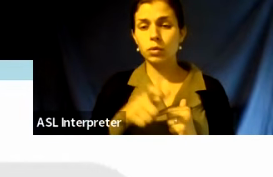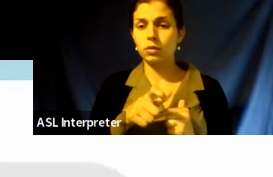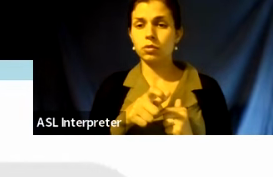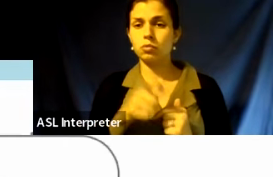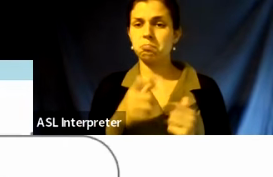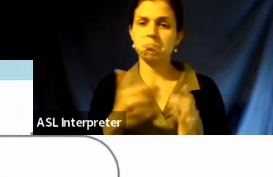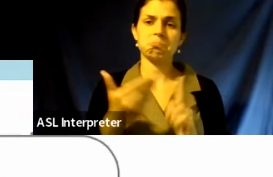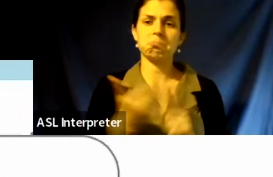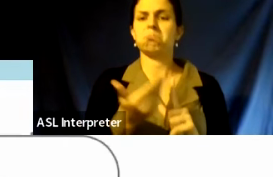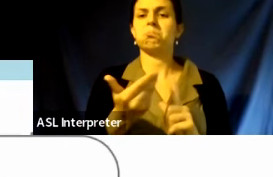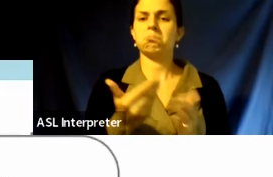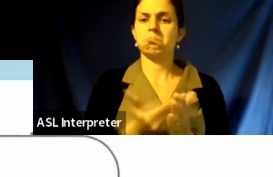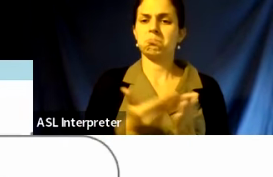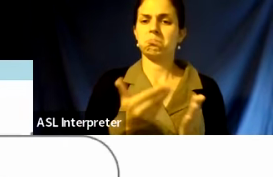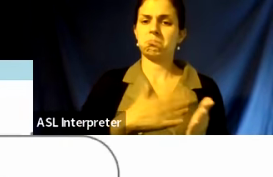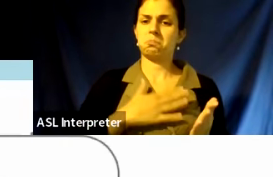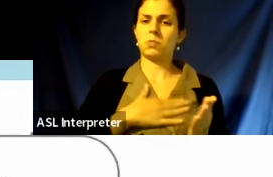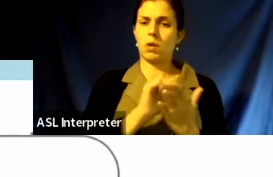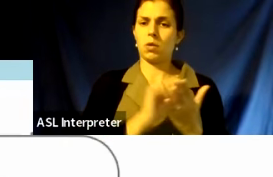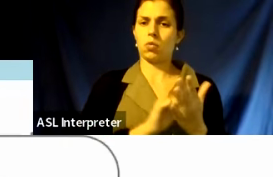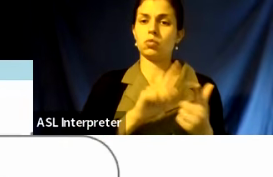calls.